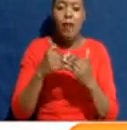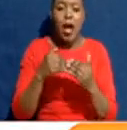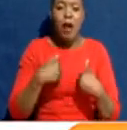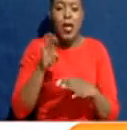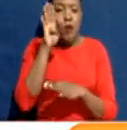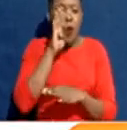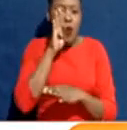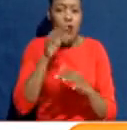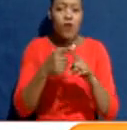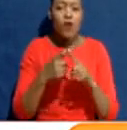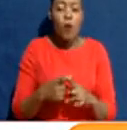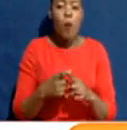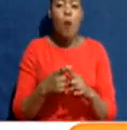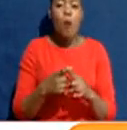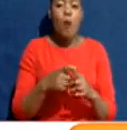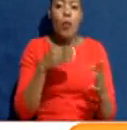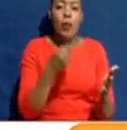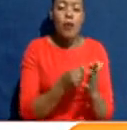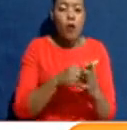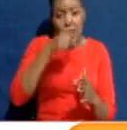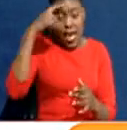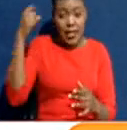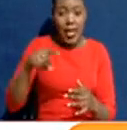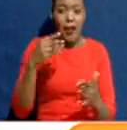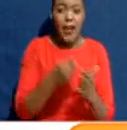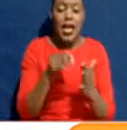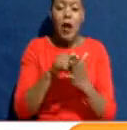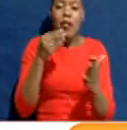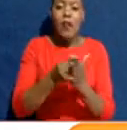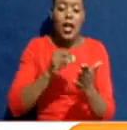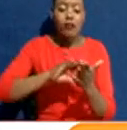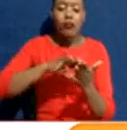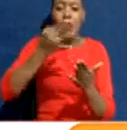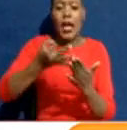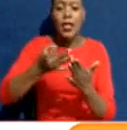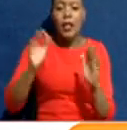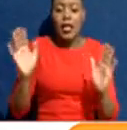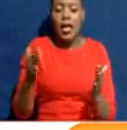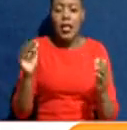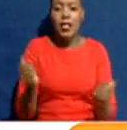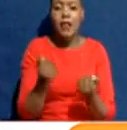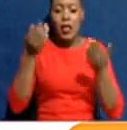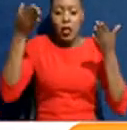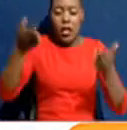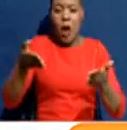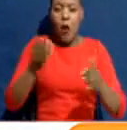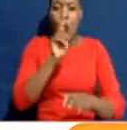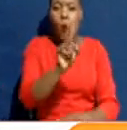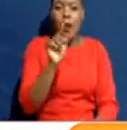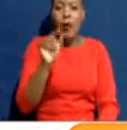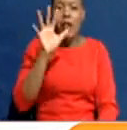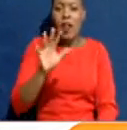this revolving fund. In addition to borrowing, the fund is designed to encourage savings. To date, 1.5 billion has